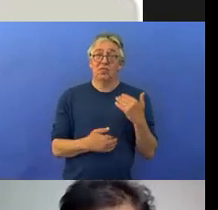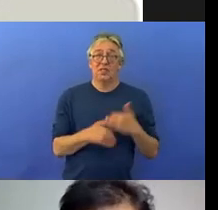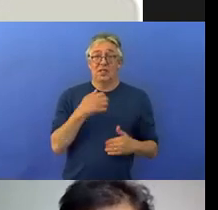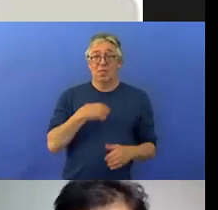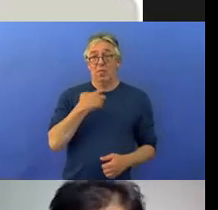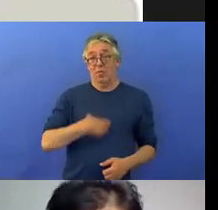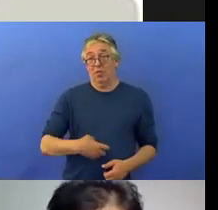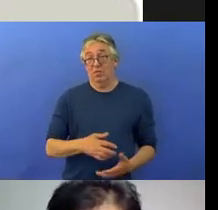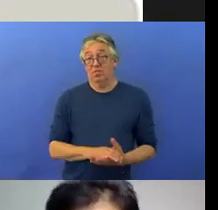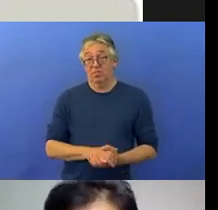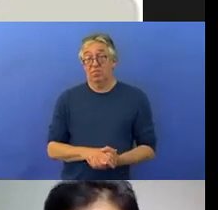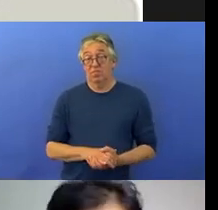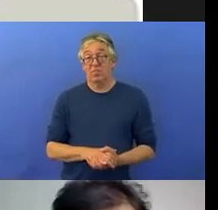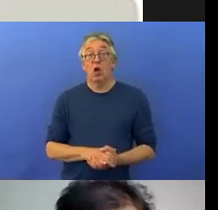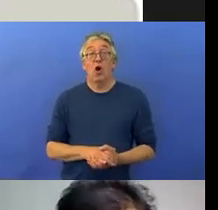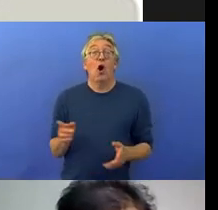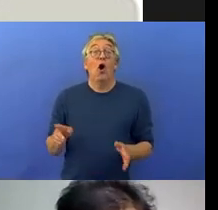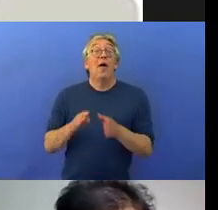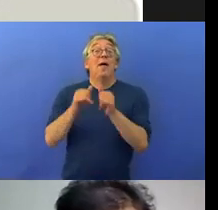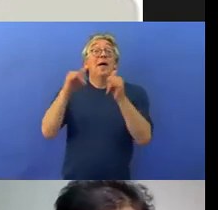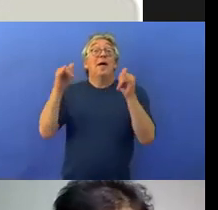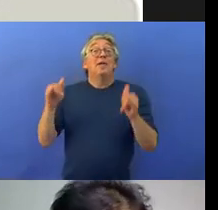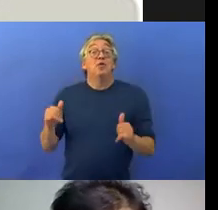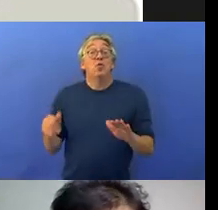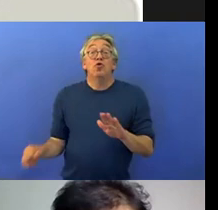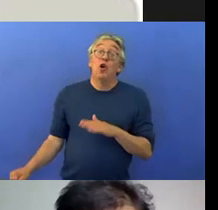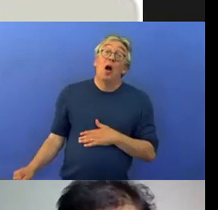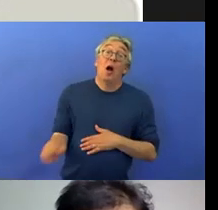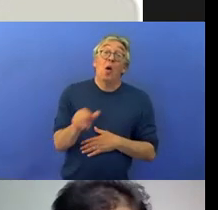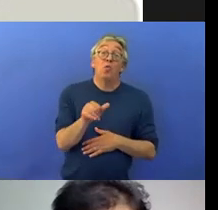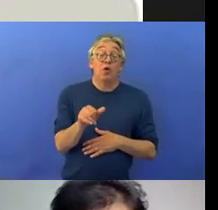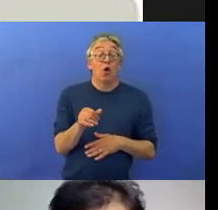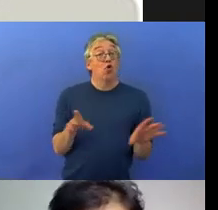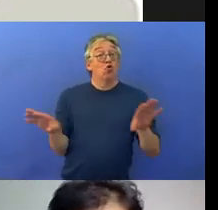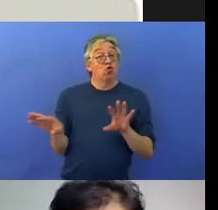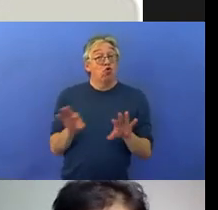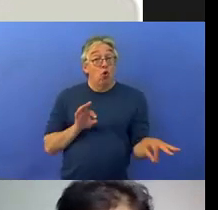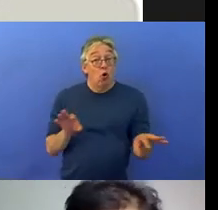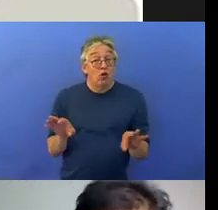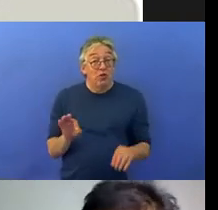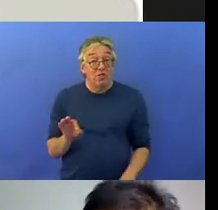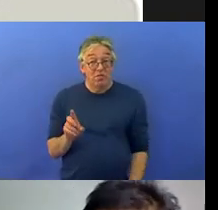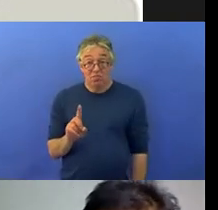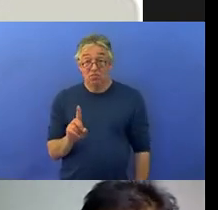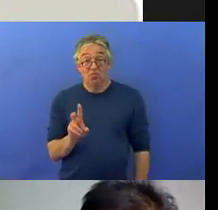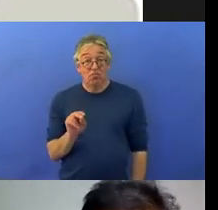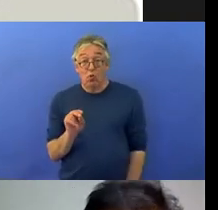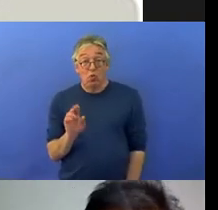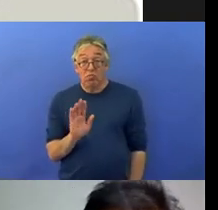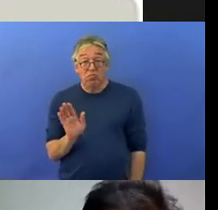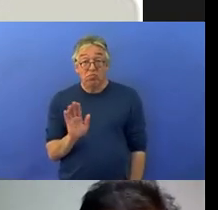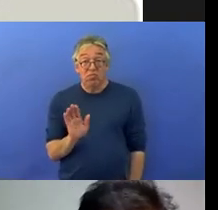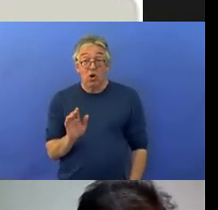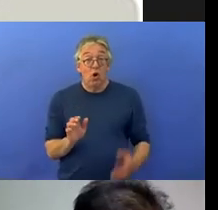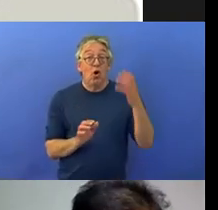not a choice, but our basic right as a citizen. The government has a duty